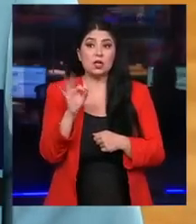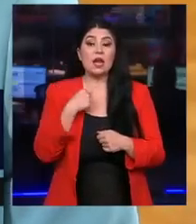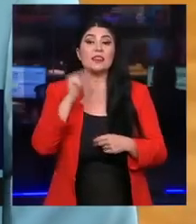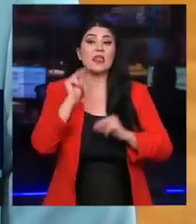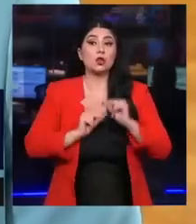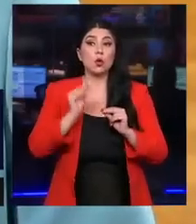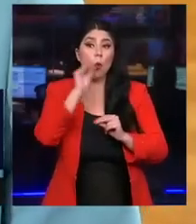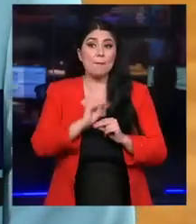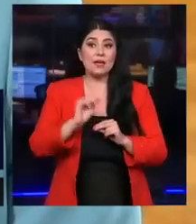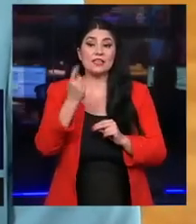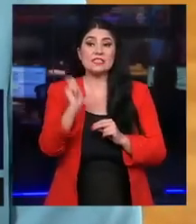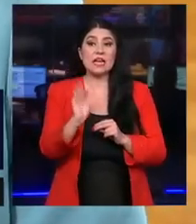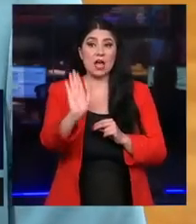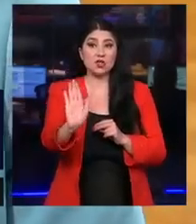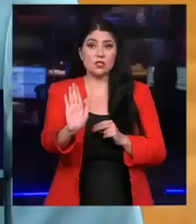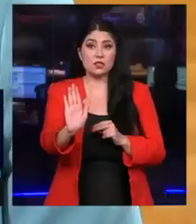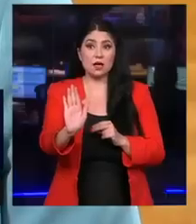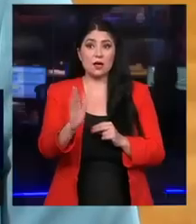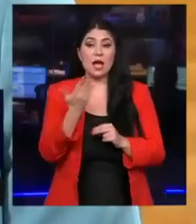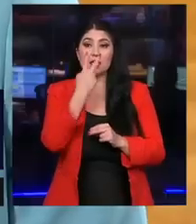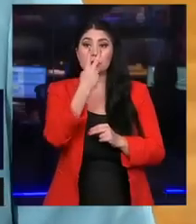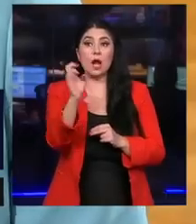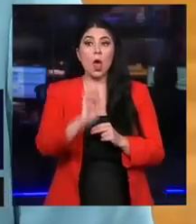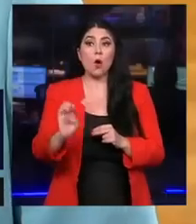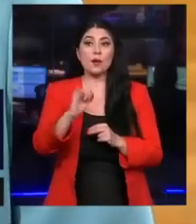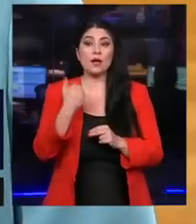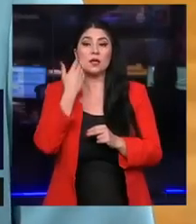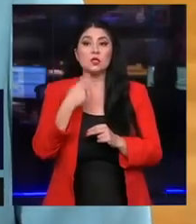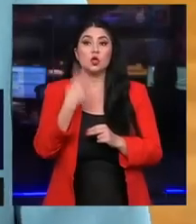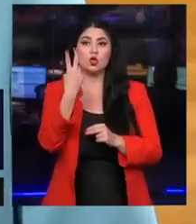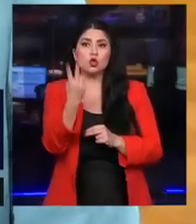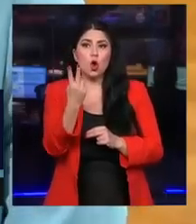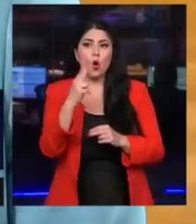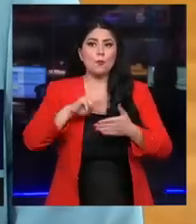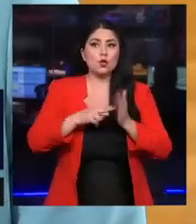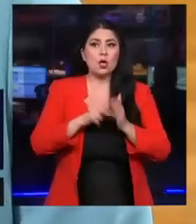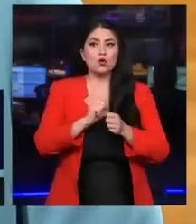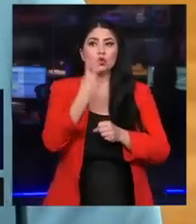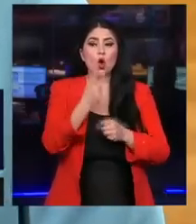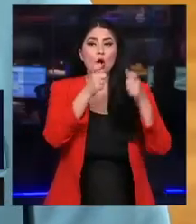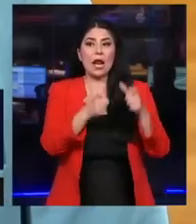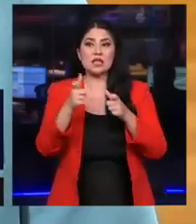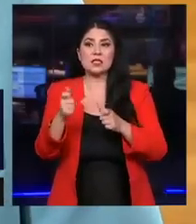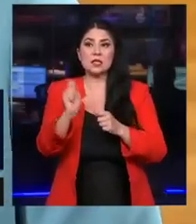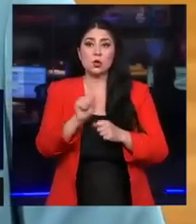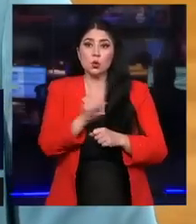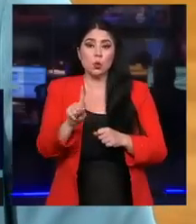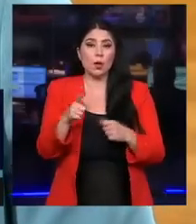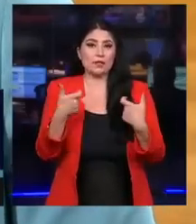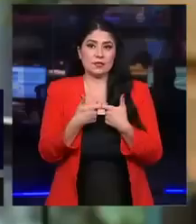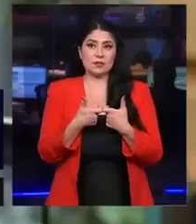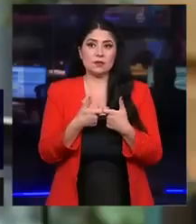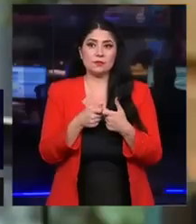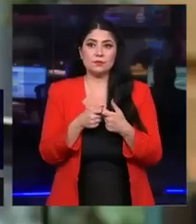owe to those people in those countries that are looking to Europe as though it was not a two-step approach or a two-class